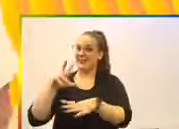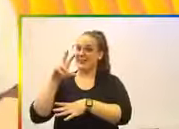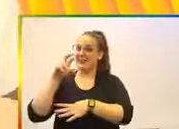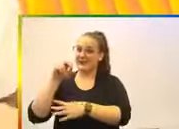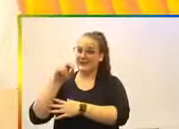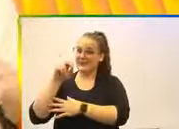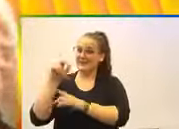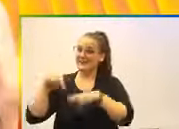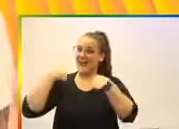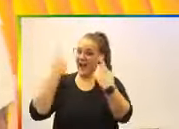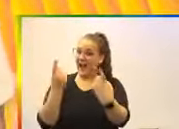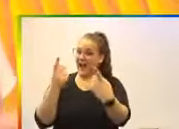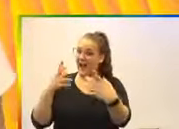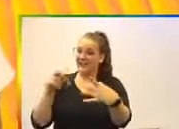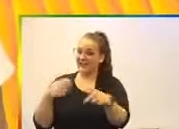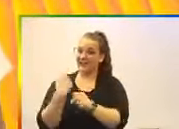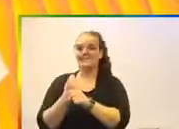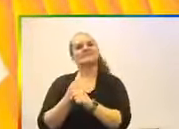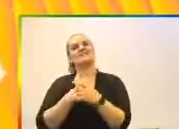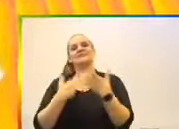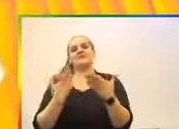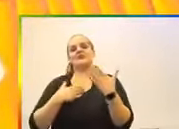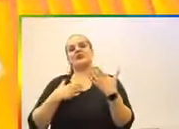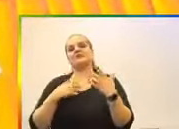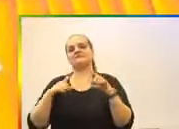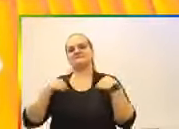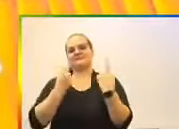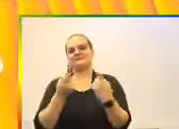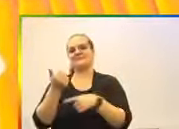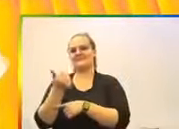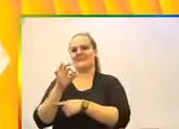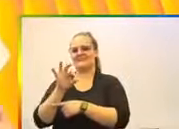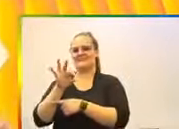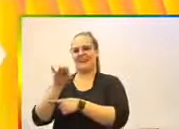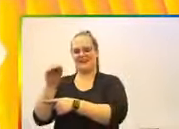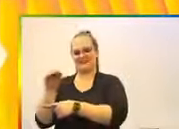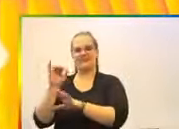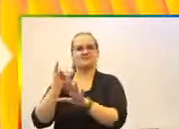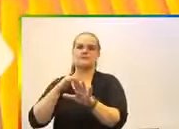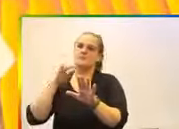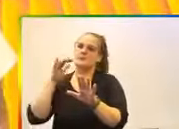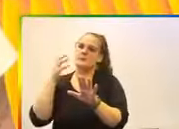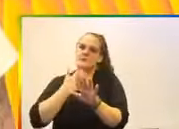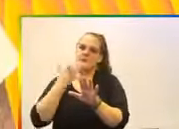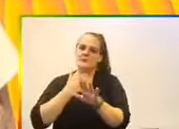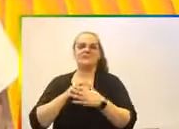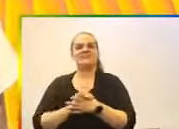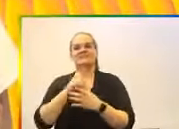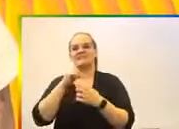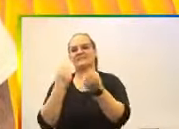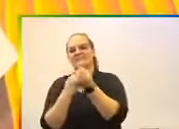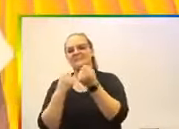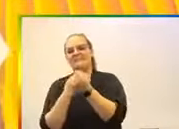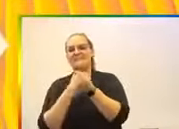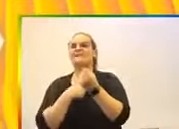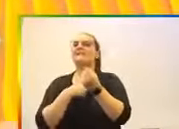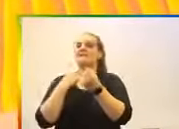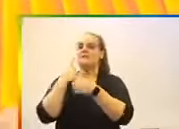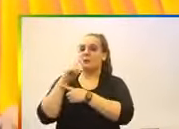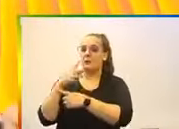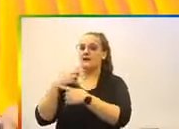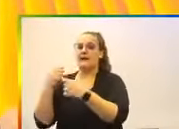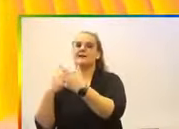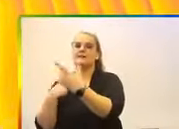Out has been around since 1990, which is really amazing, advocating for and alongside the LGBTQ+ youth of the Pikes